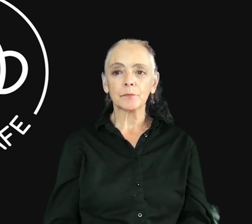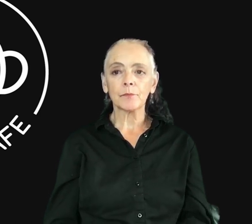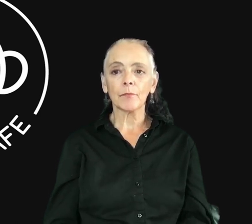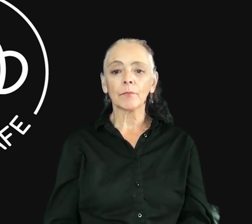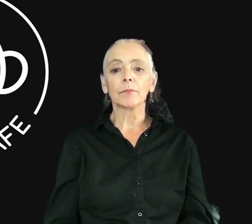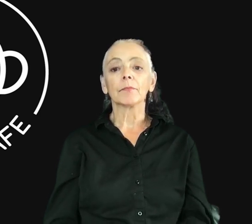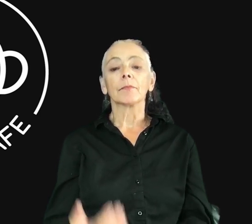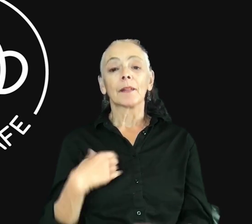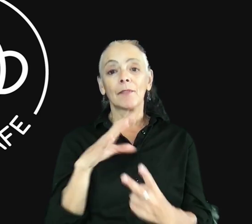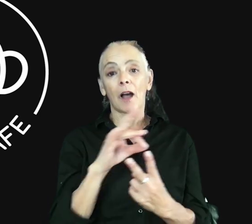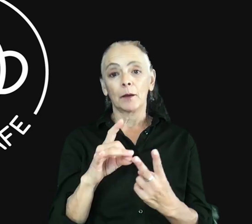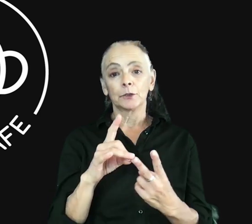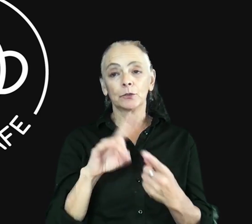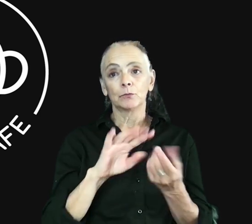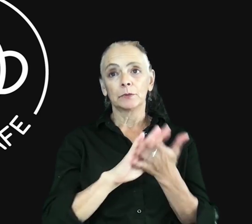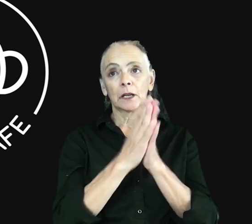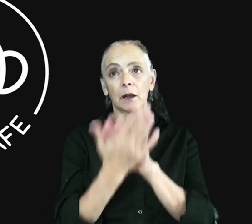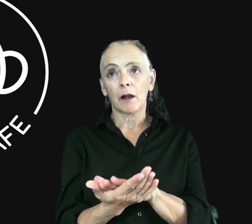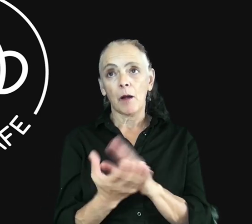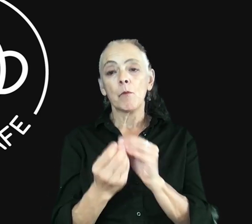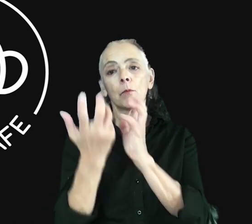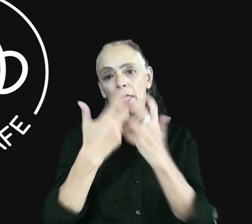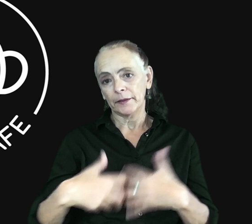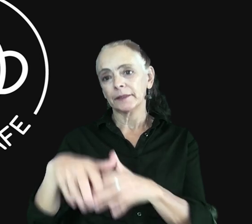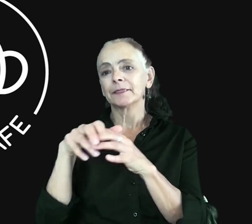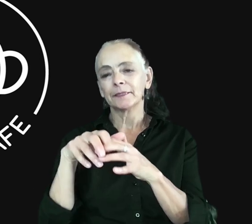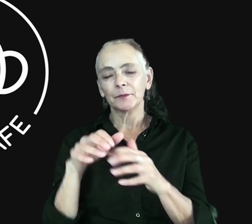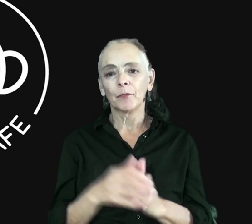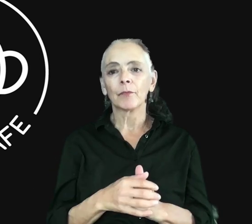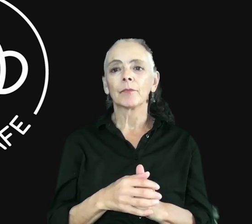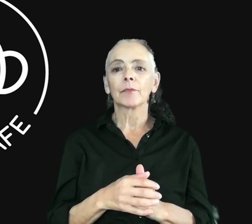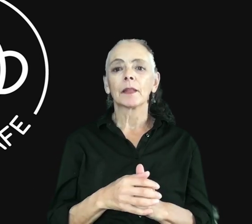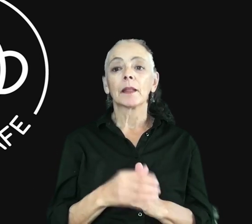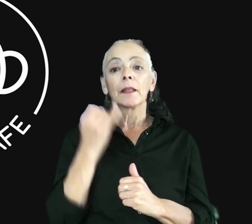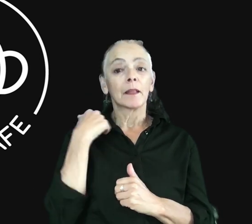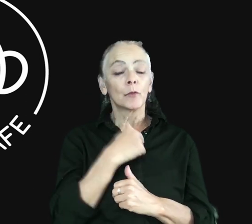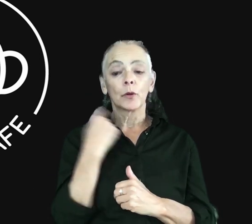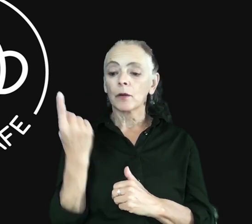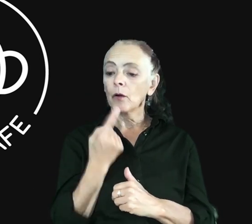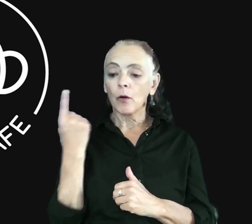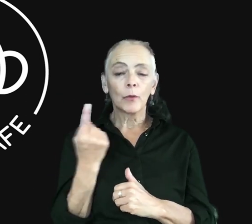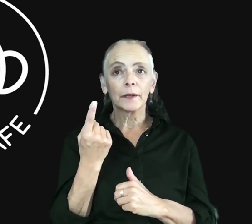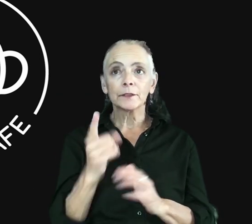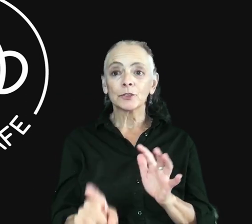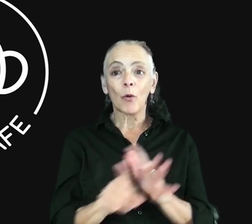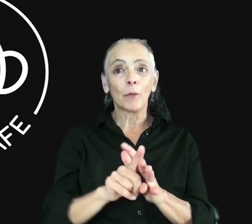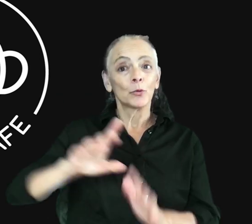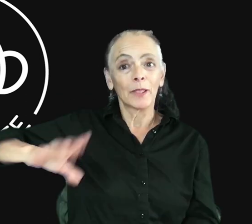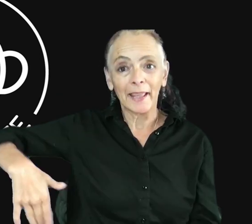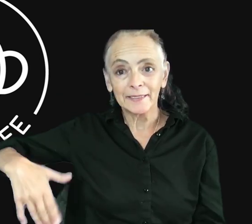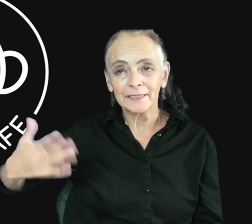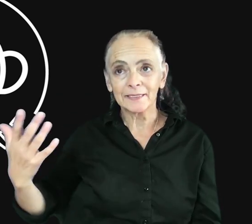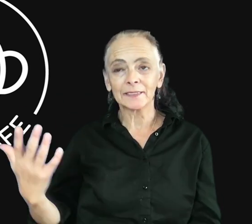option for really becoming more blended right so it's like if we're continually coming in too late when we're not